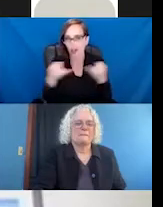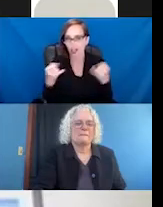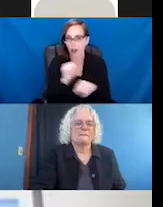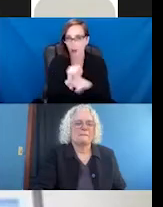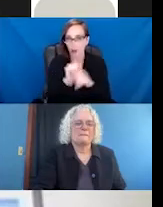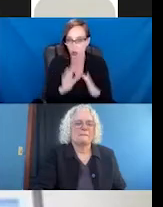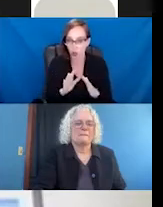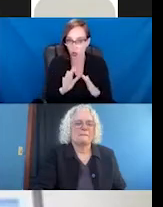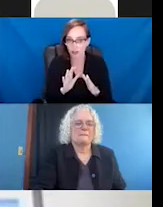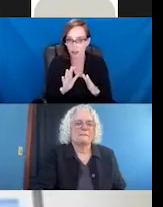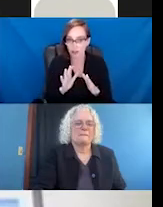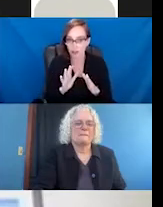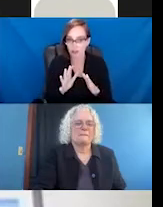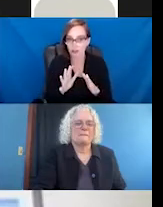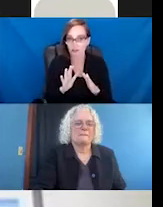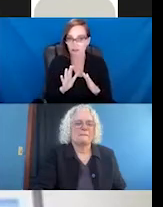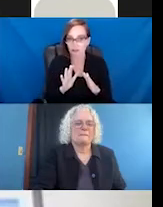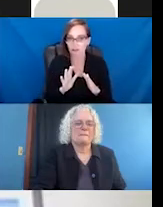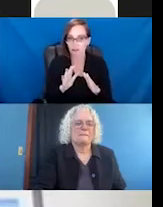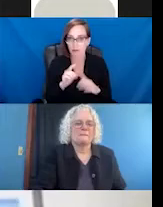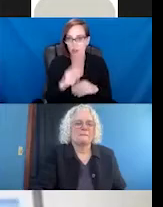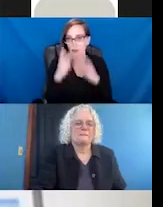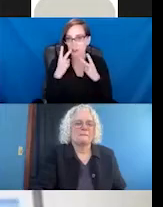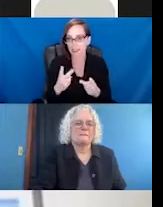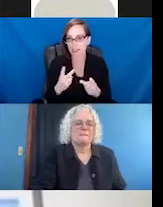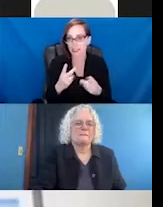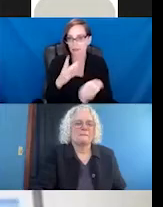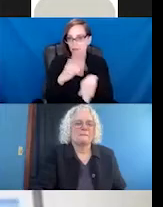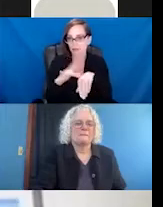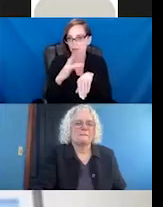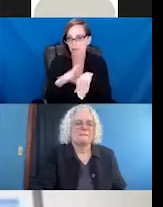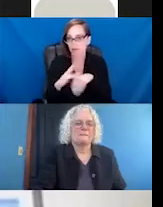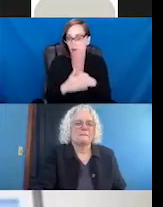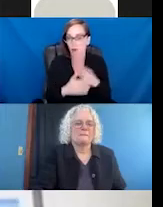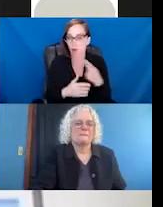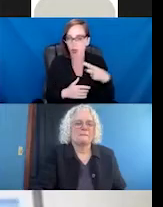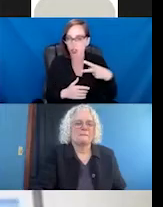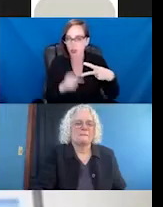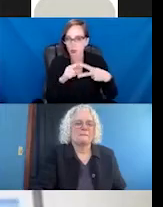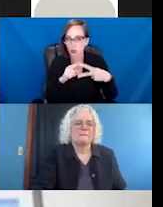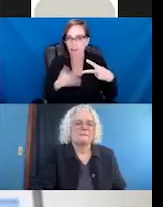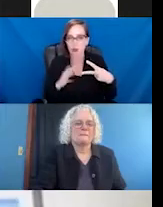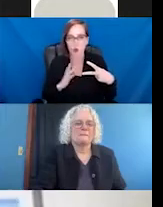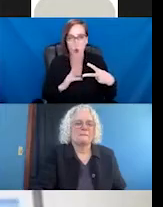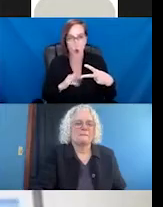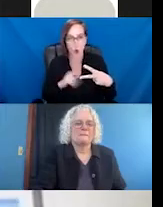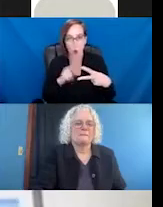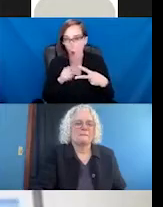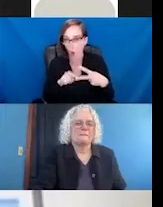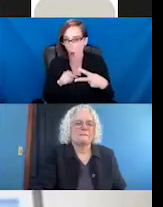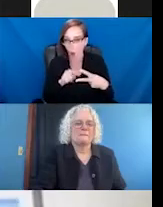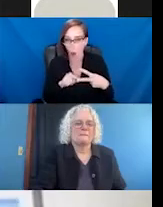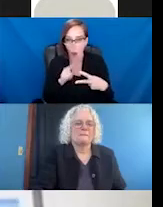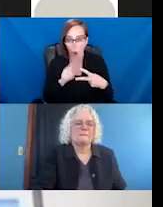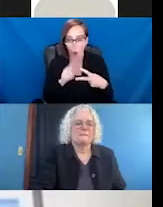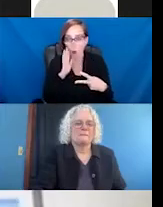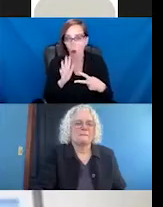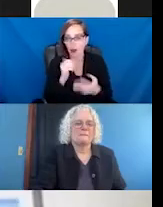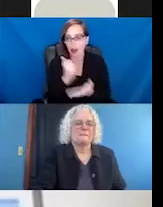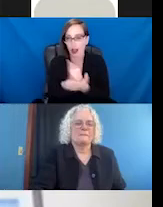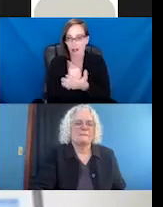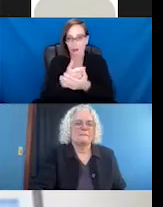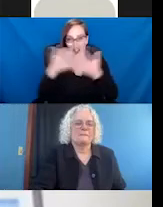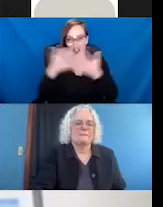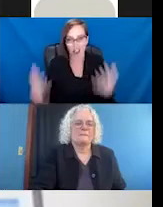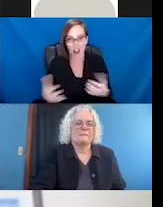or opportunities do you see out there? Maybe just one or two that you think would be particularly critical or will be particularly